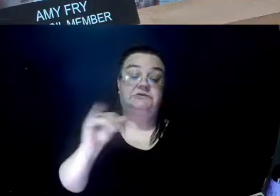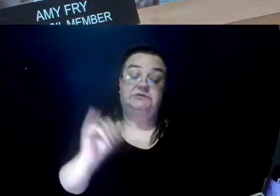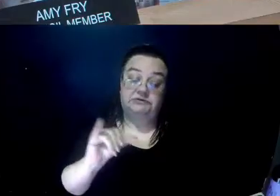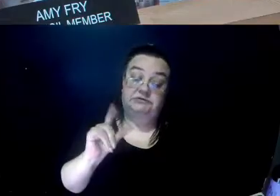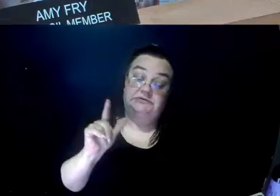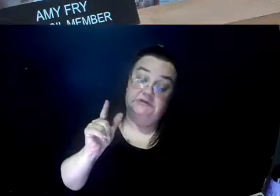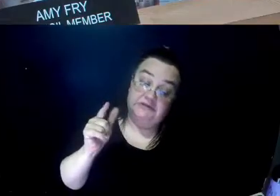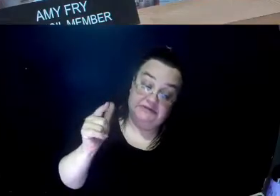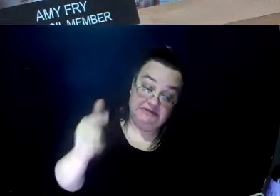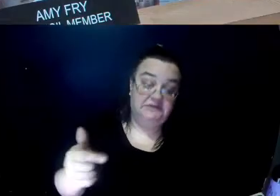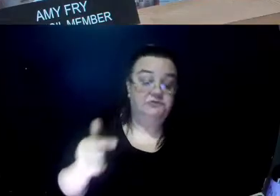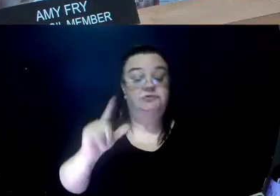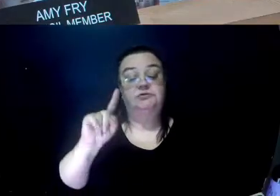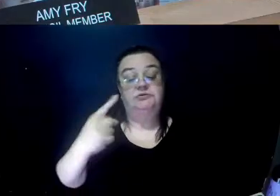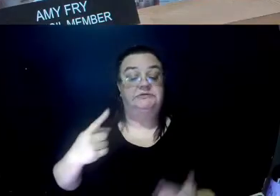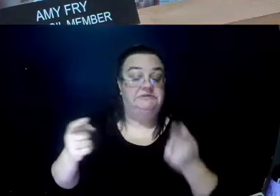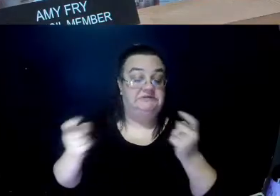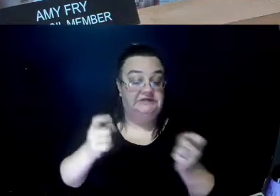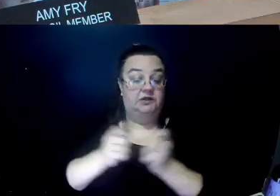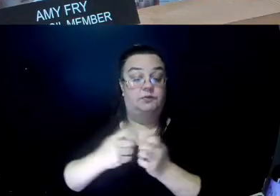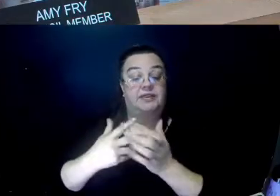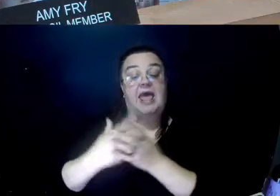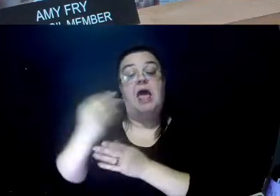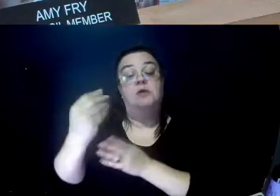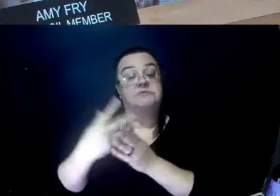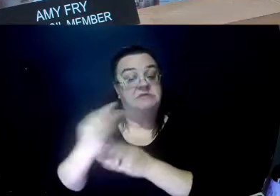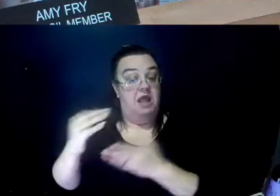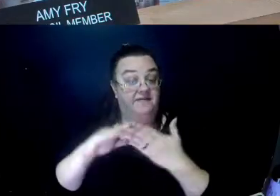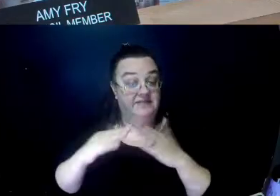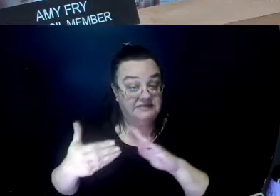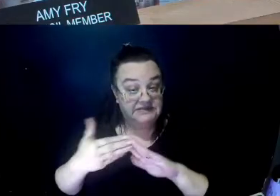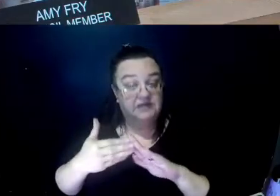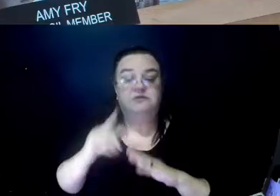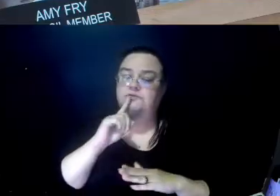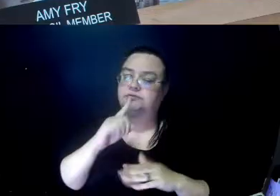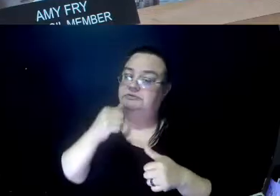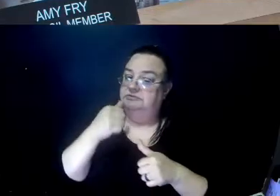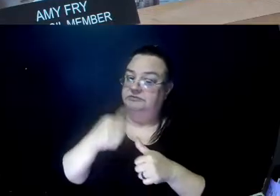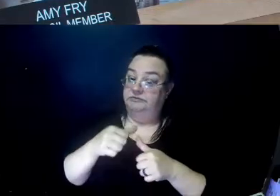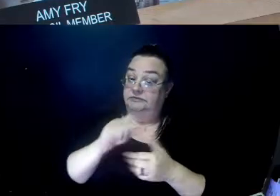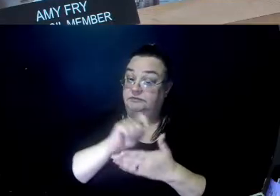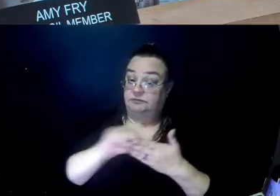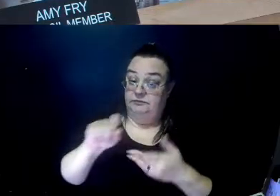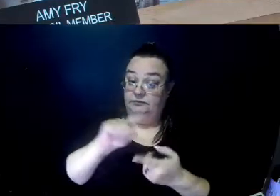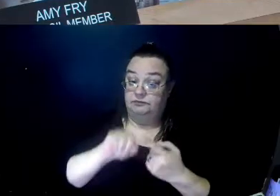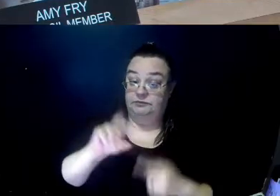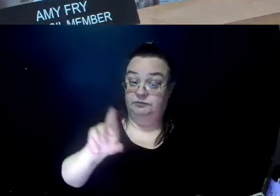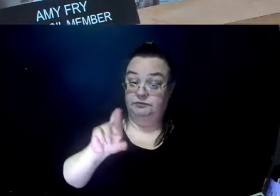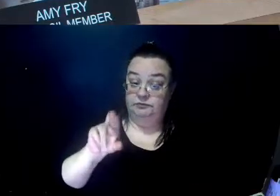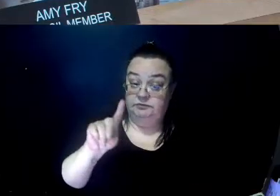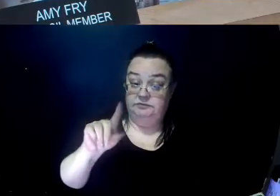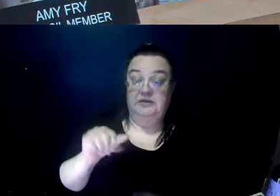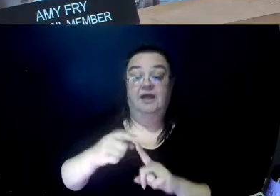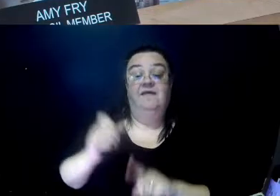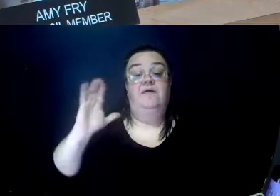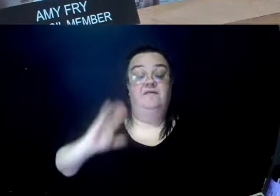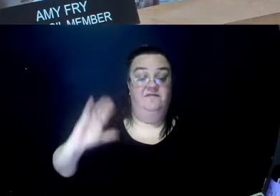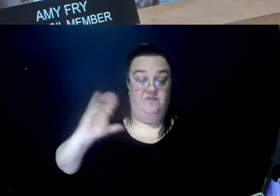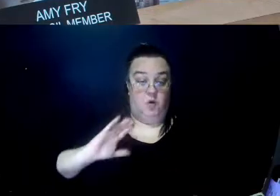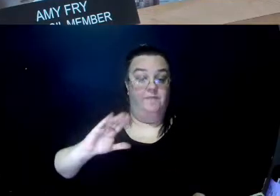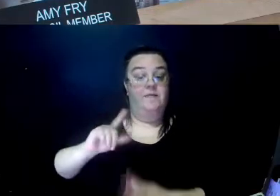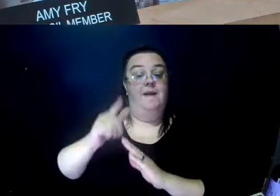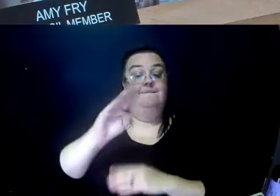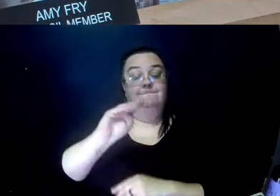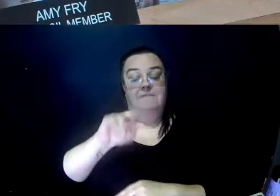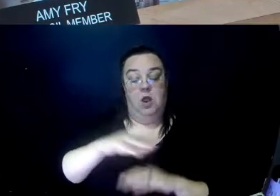in just dealings with outside of the town, there was a letter written to the RDA from former Mayor Leila Riazi